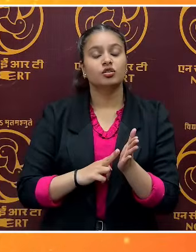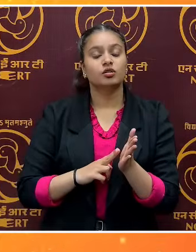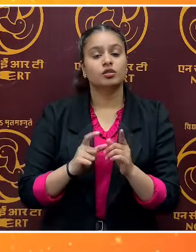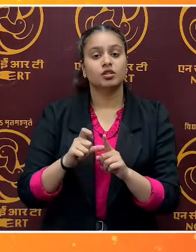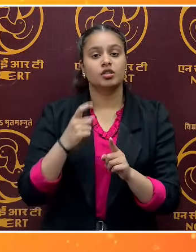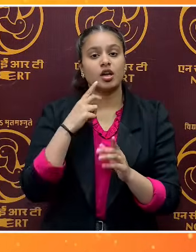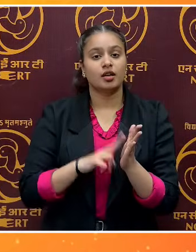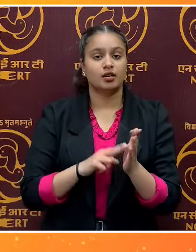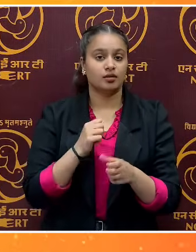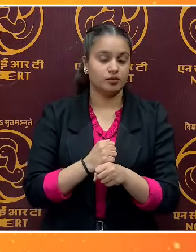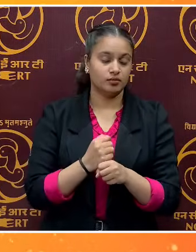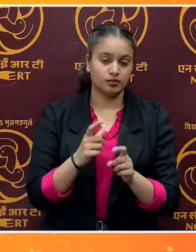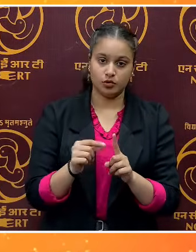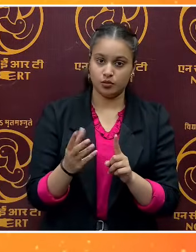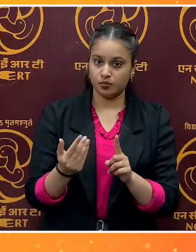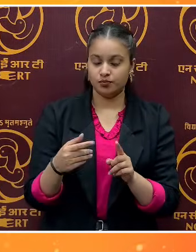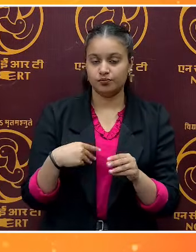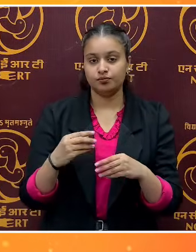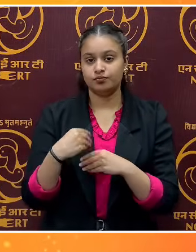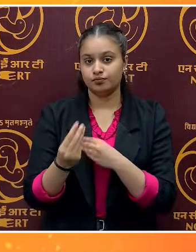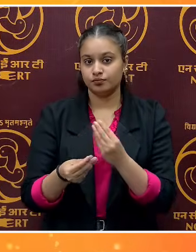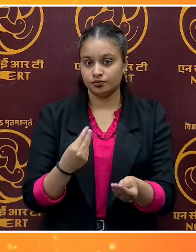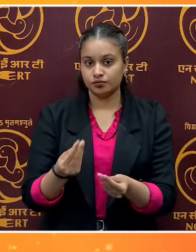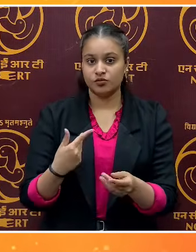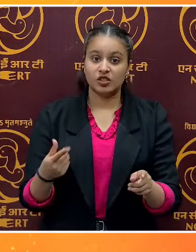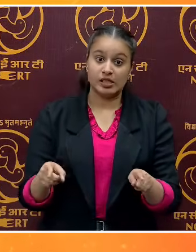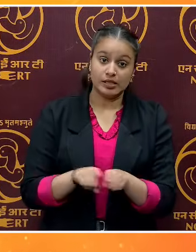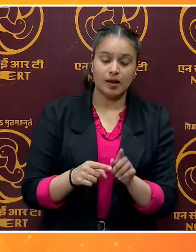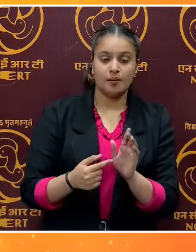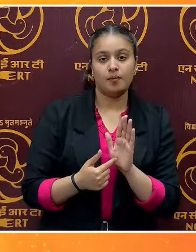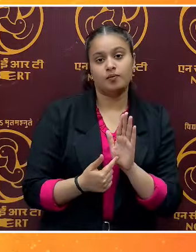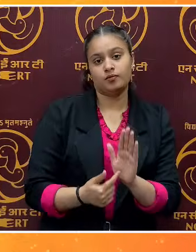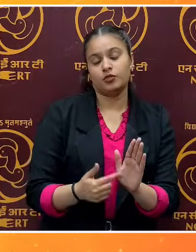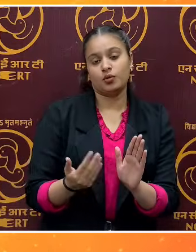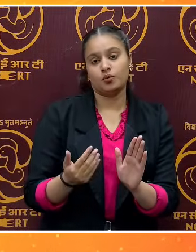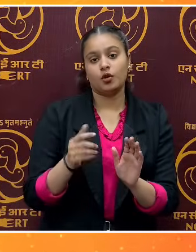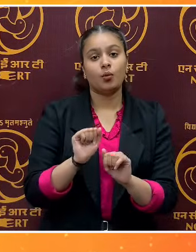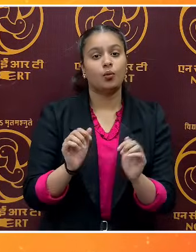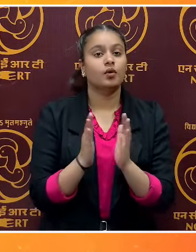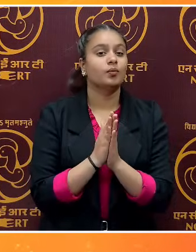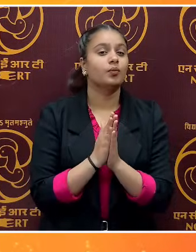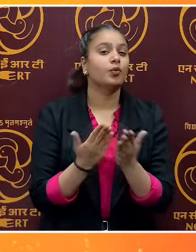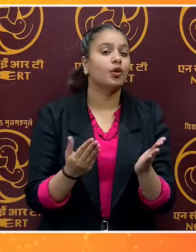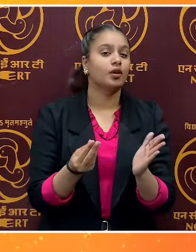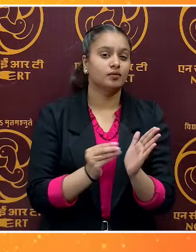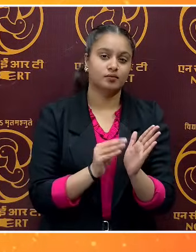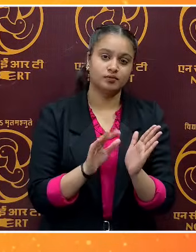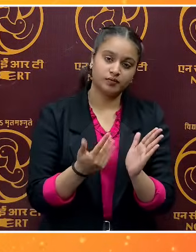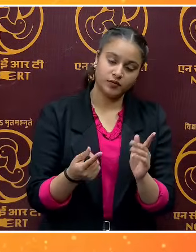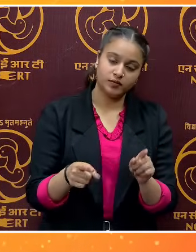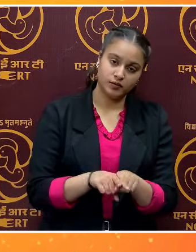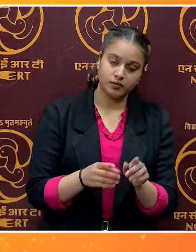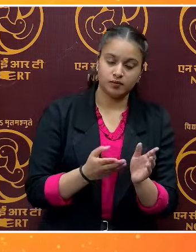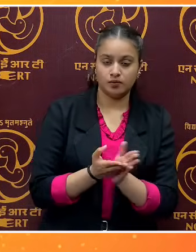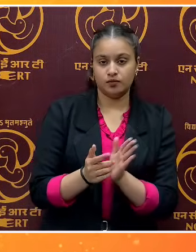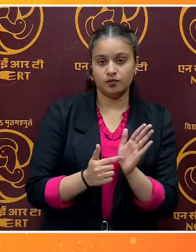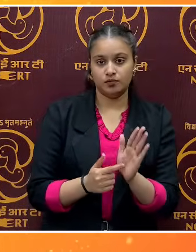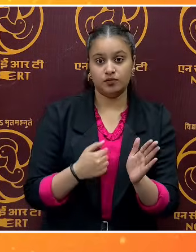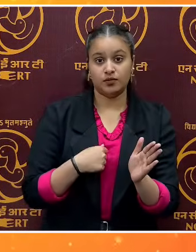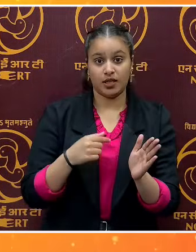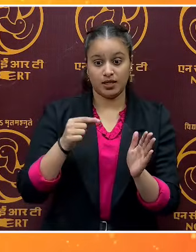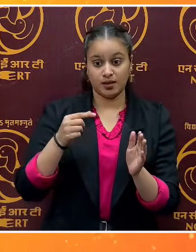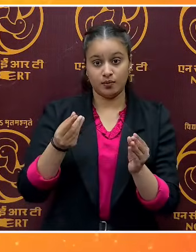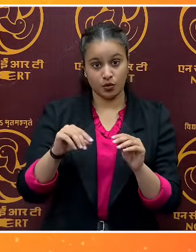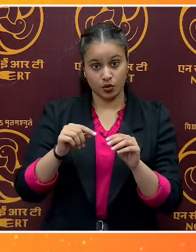can complete and you can give the same look which is there in your textbook. And extra lines you can